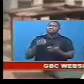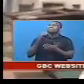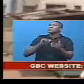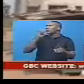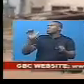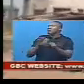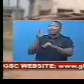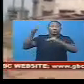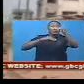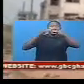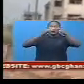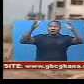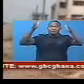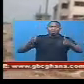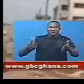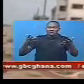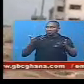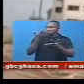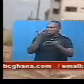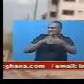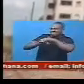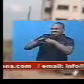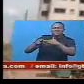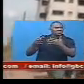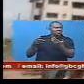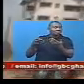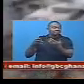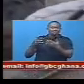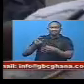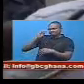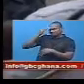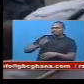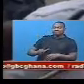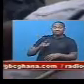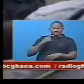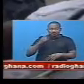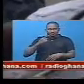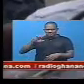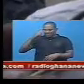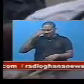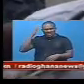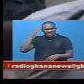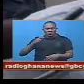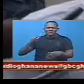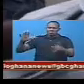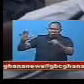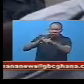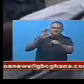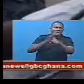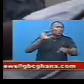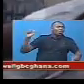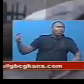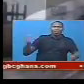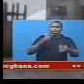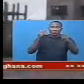of the uncompleted housing units have been taken over by squatters. Alhaji Dauda said the government will complete all housing